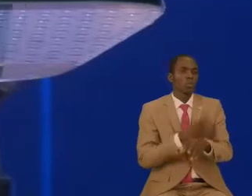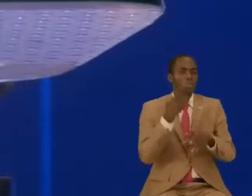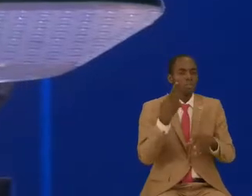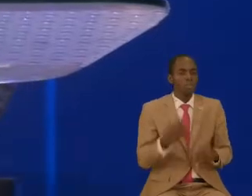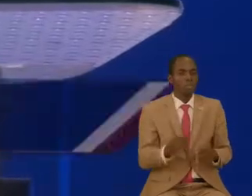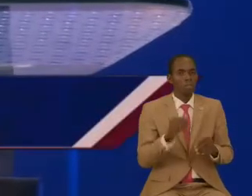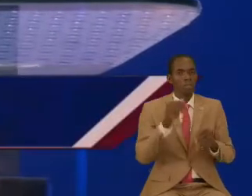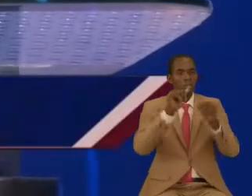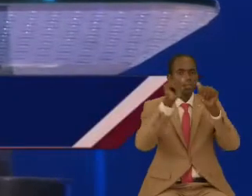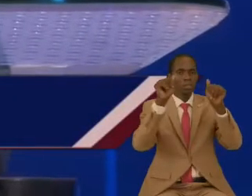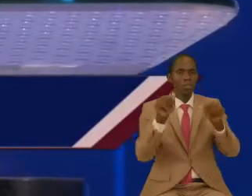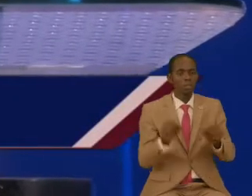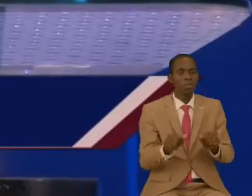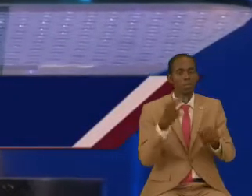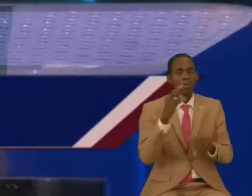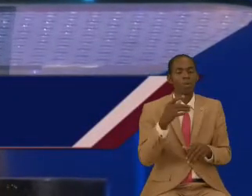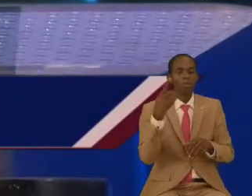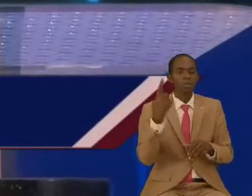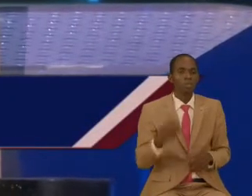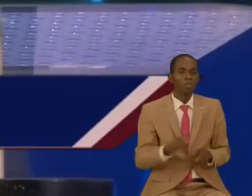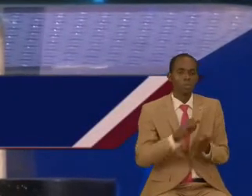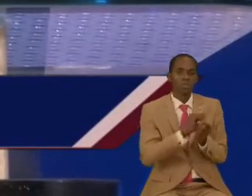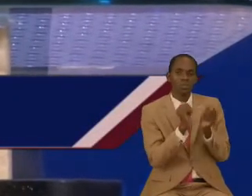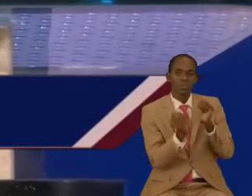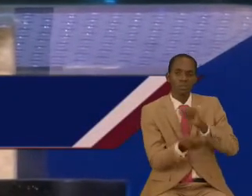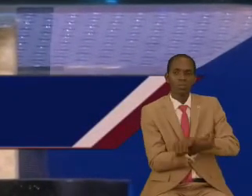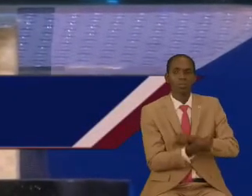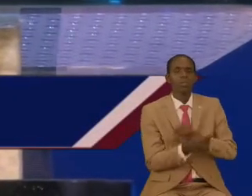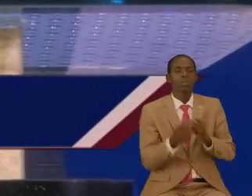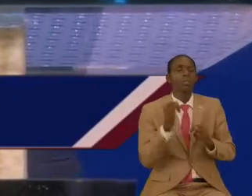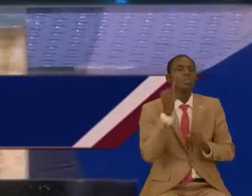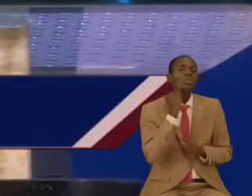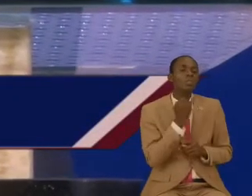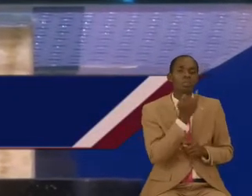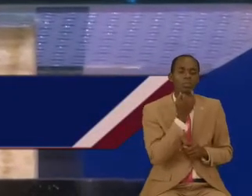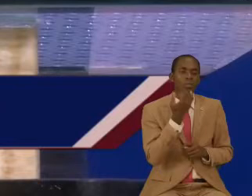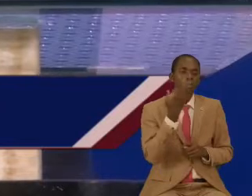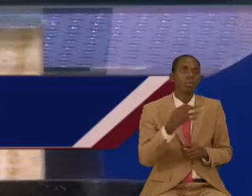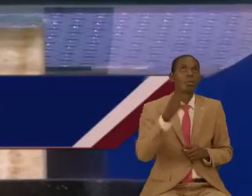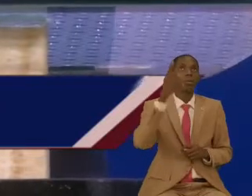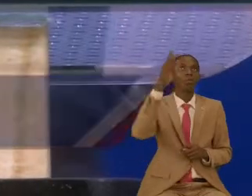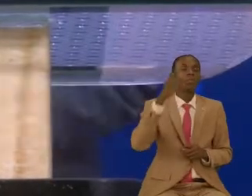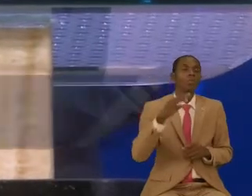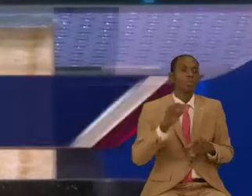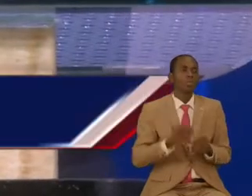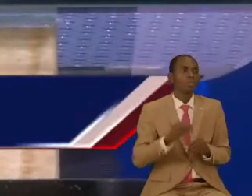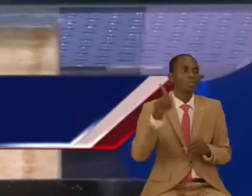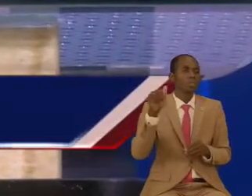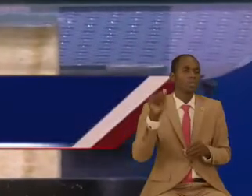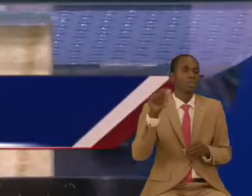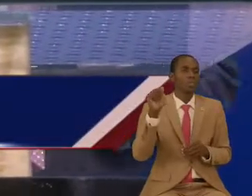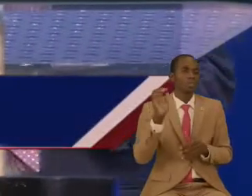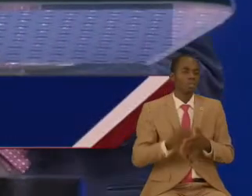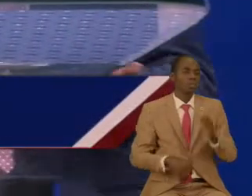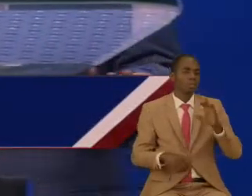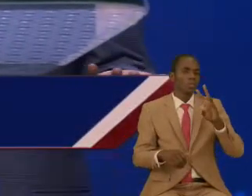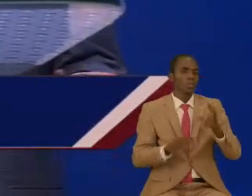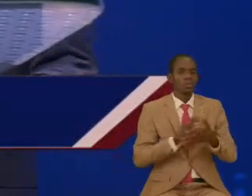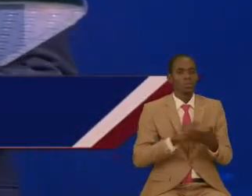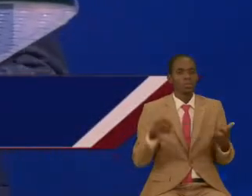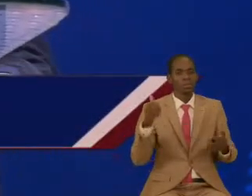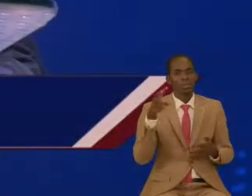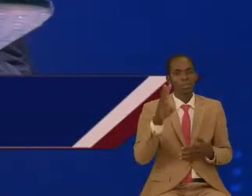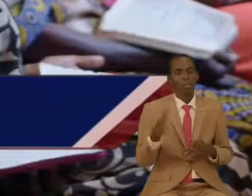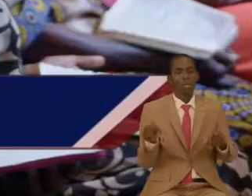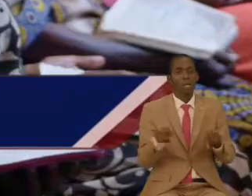of the transformed Israel of God. Look at Galatians chapter 6, verse 16. And as